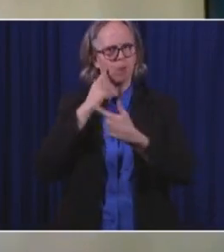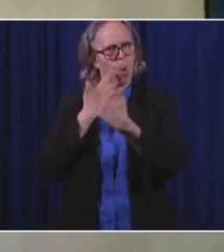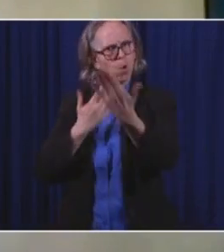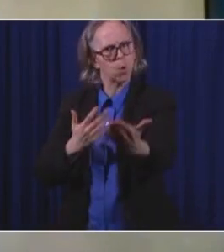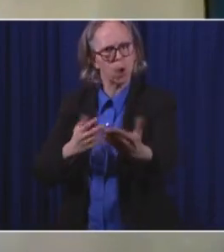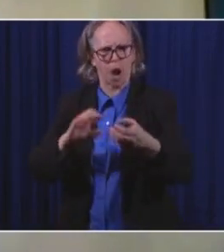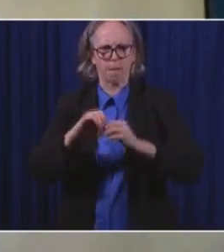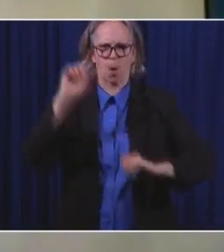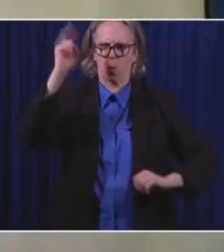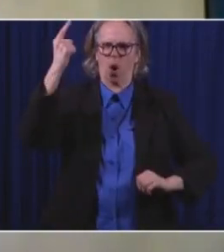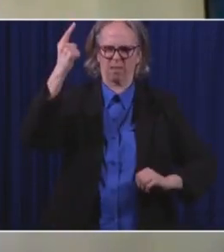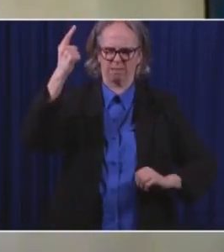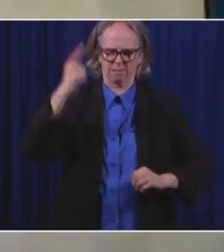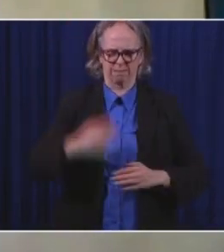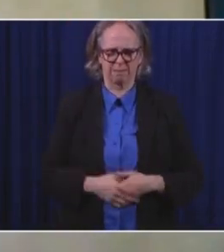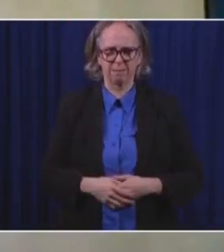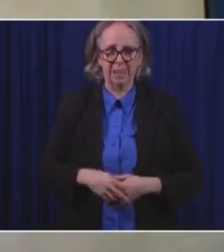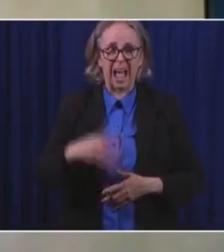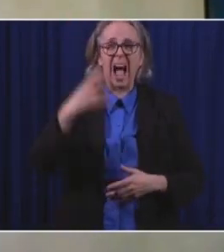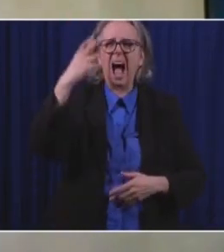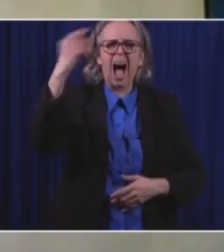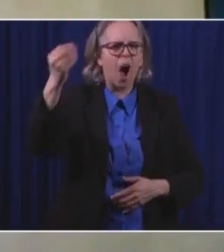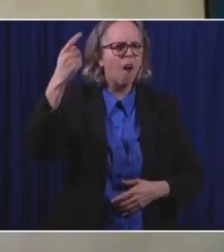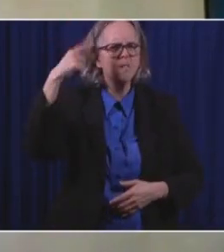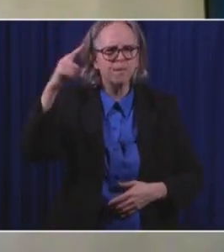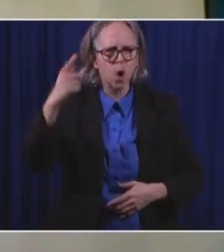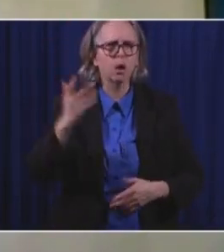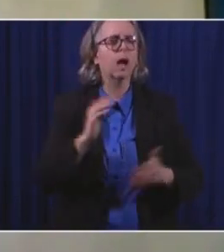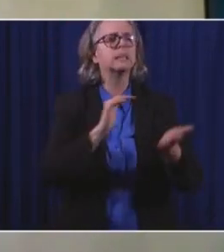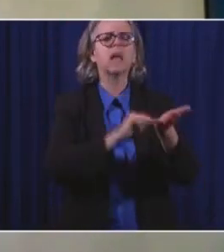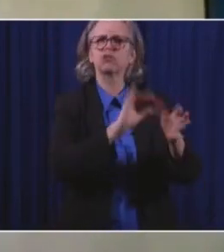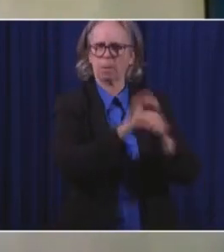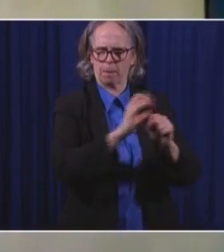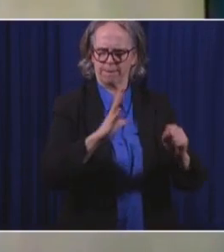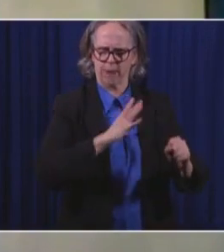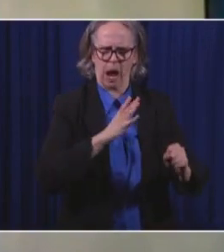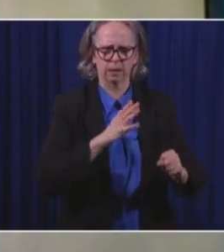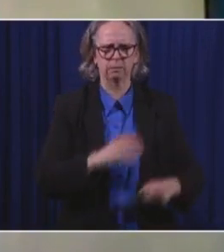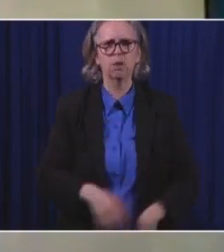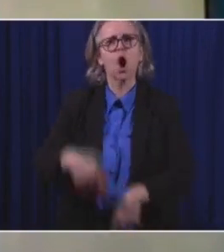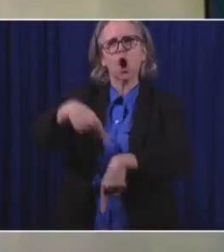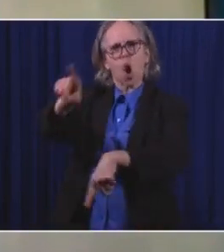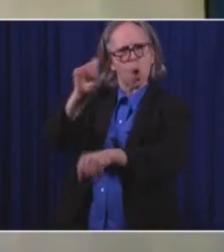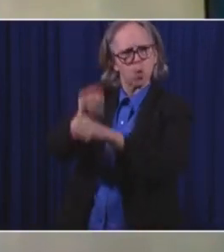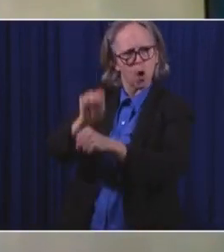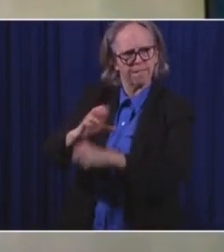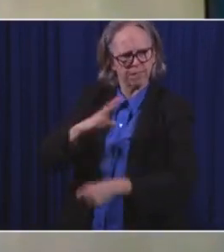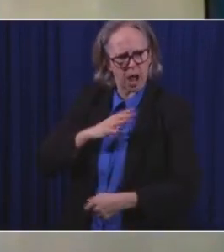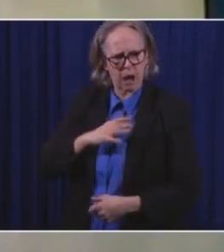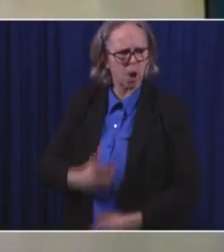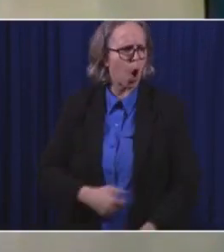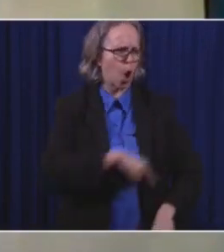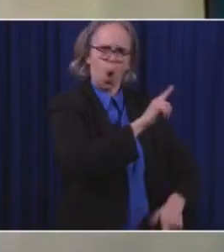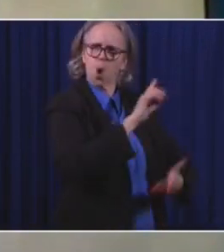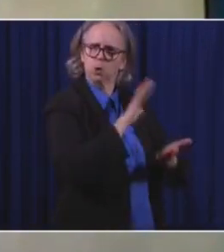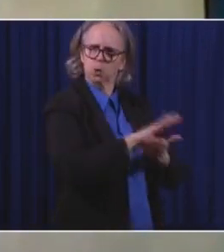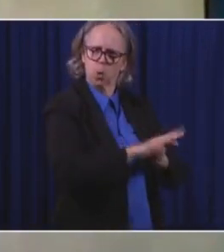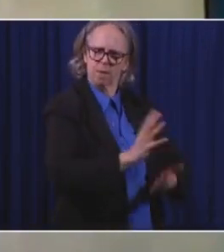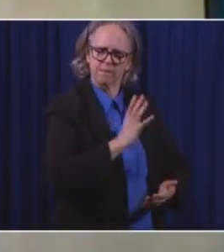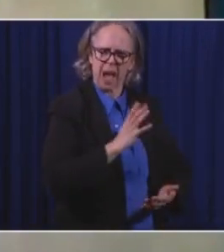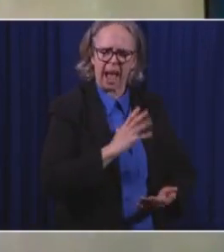essentials, medical care, work, and school. Stay home to protect